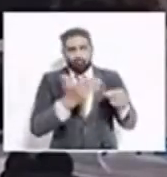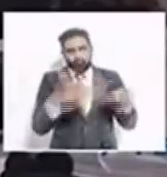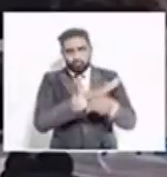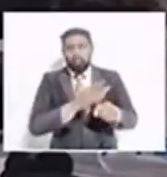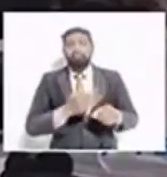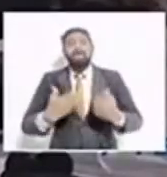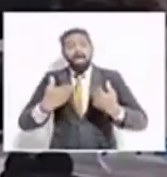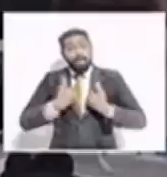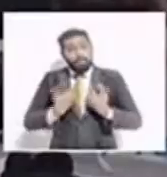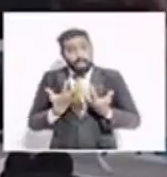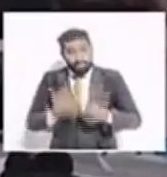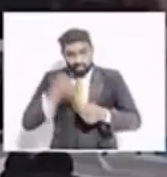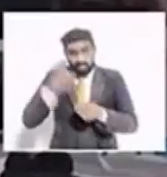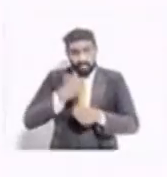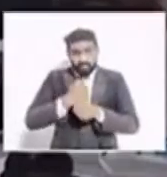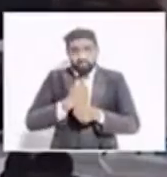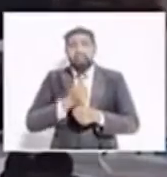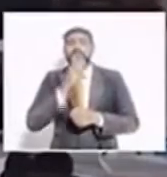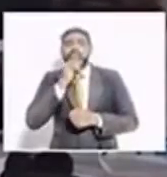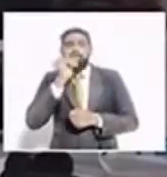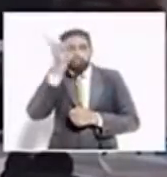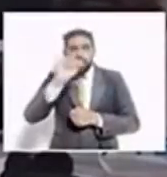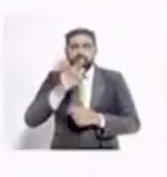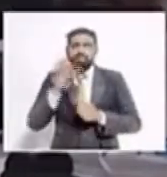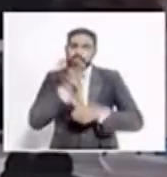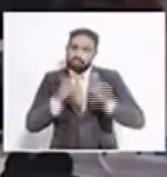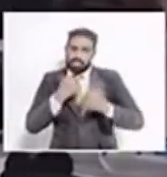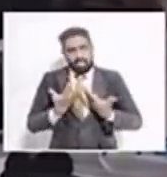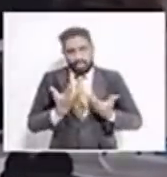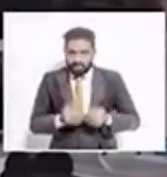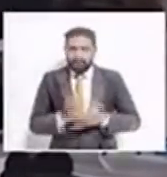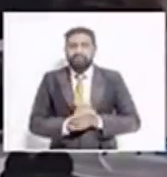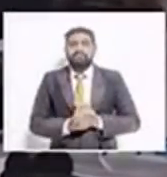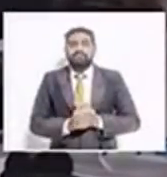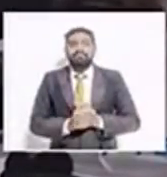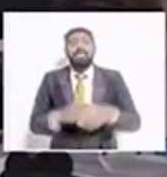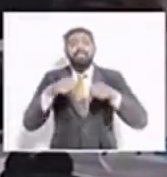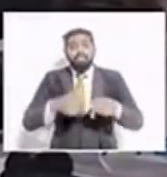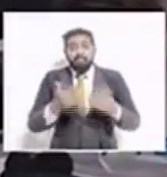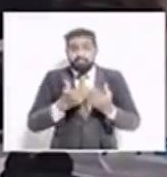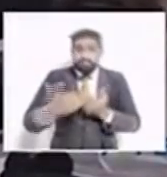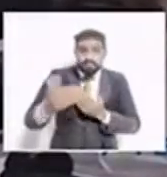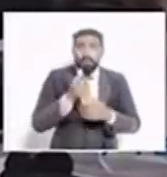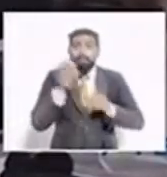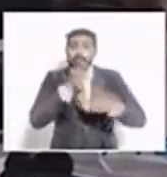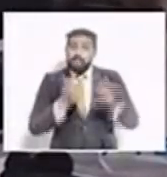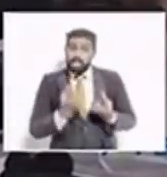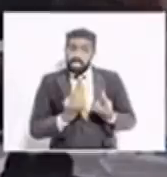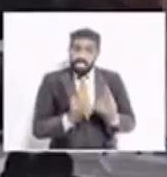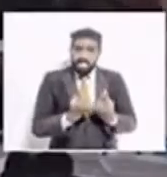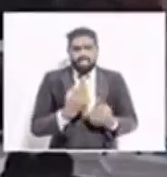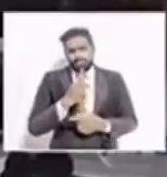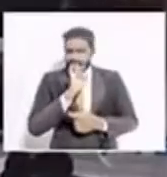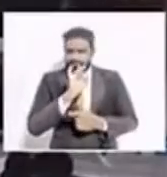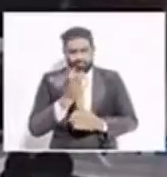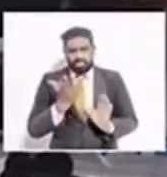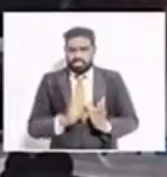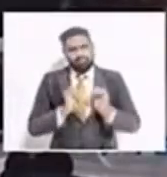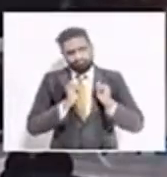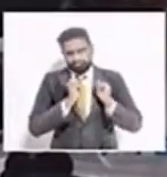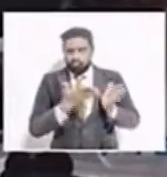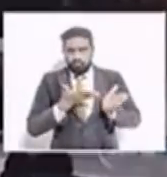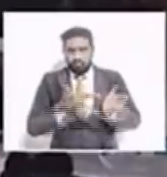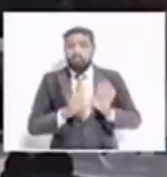for 6 months. Therefore, there is no chance for a shortage of medicines to emerge in the country. The price control committee headed by Palitha Abekon